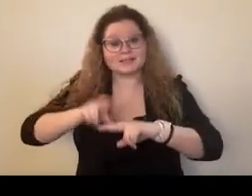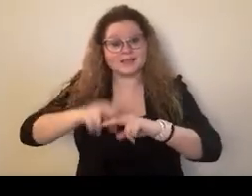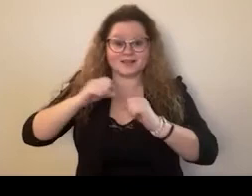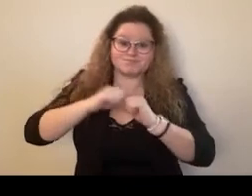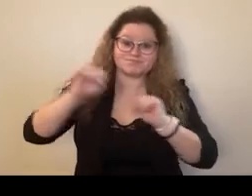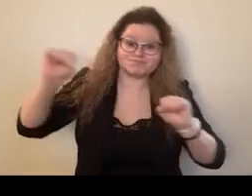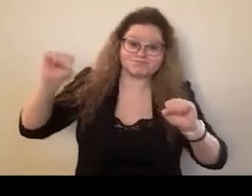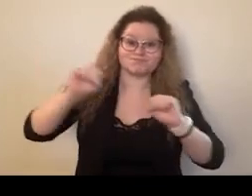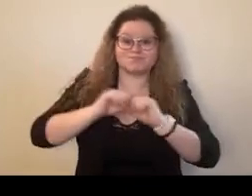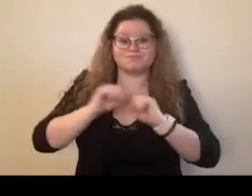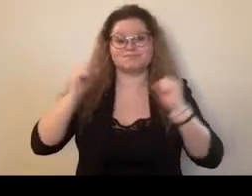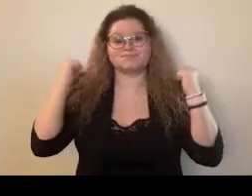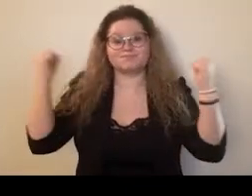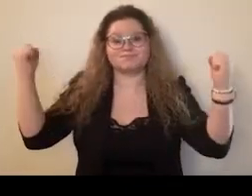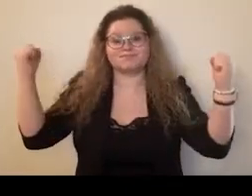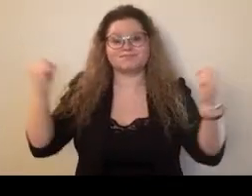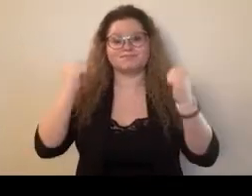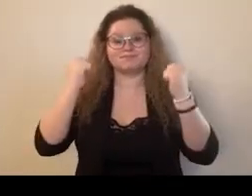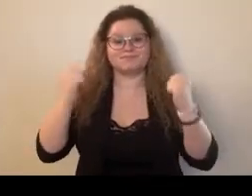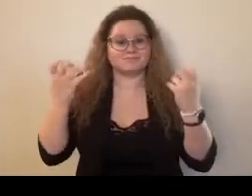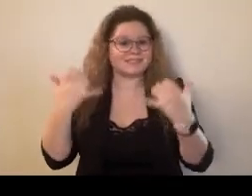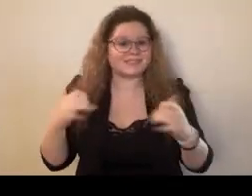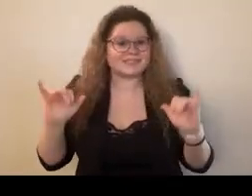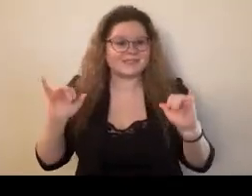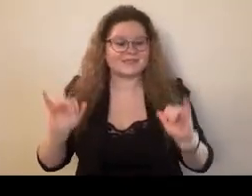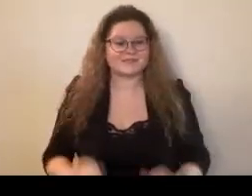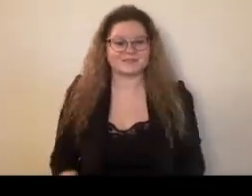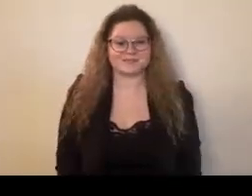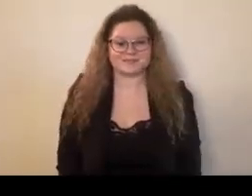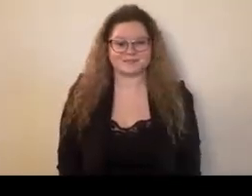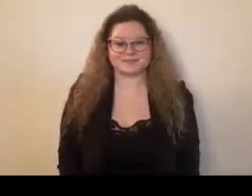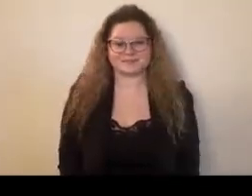her mobility and exercise as she wishes.